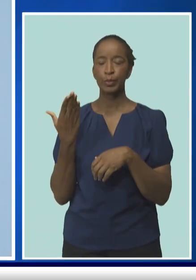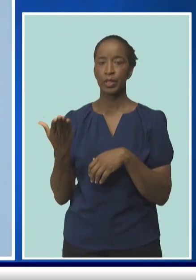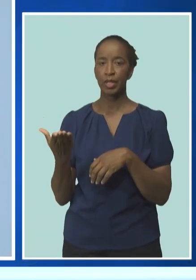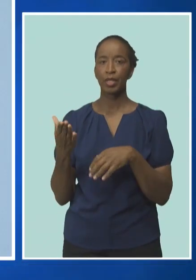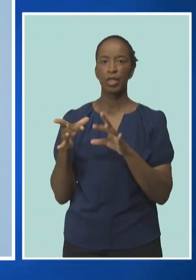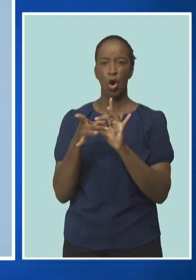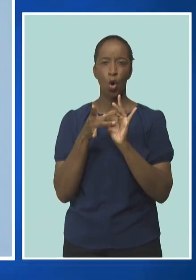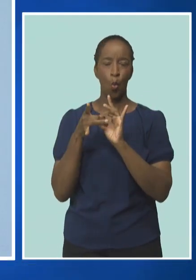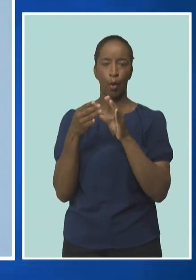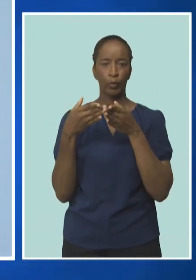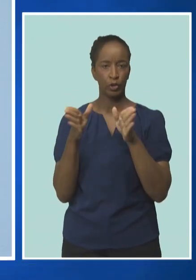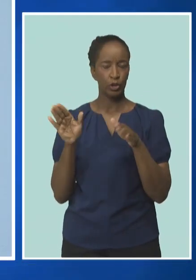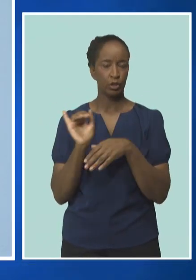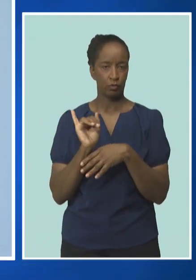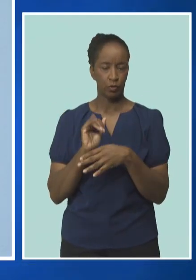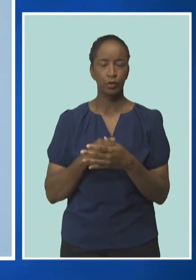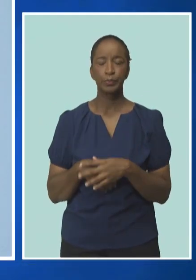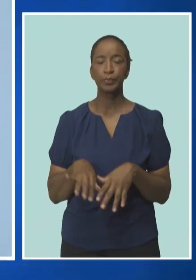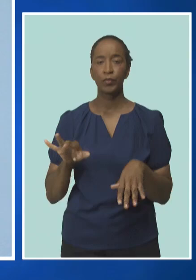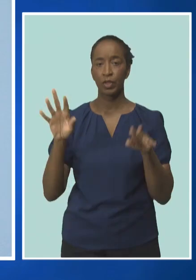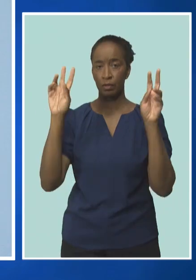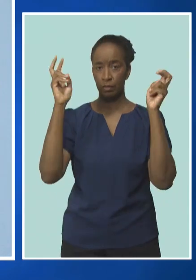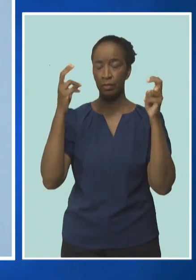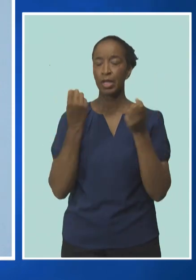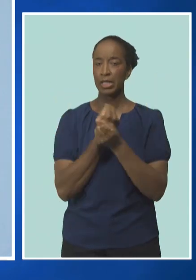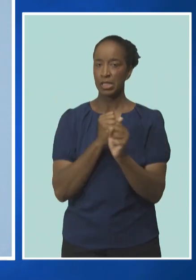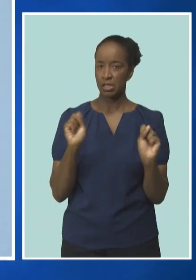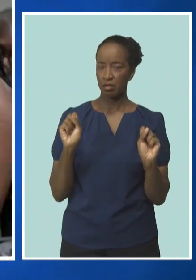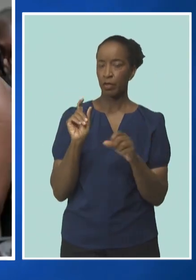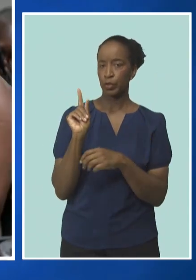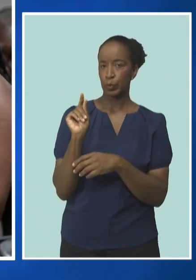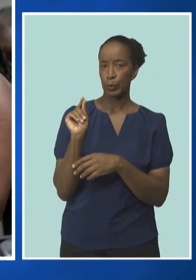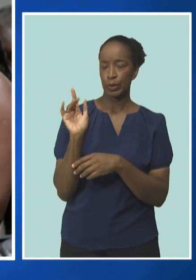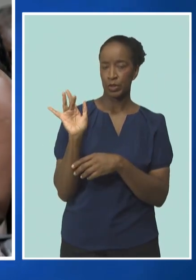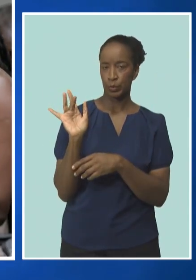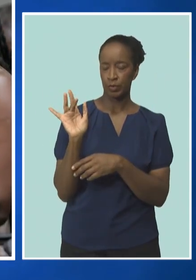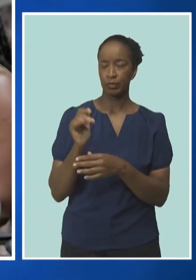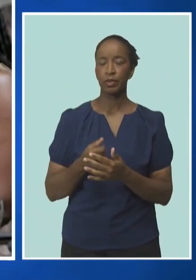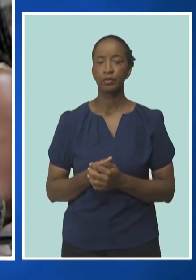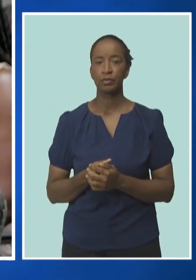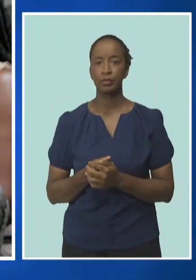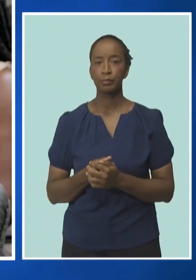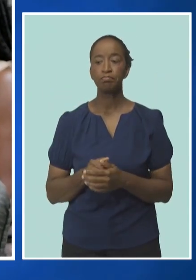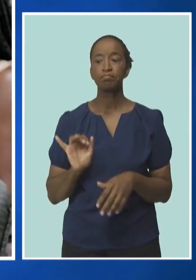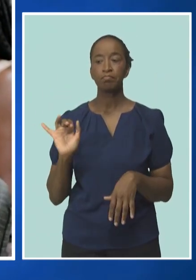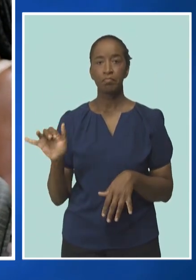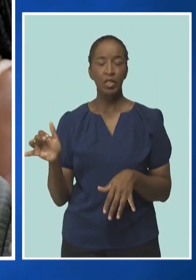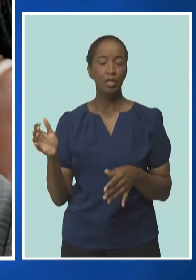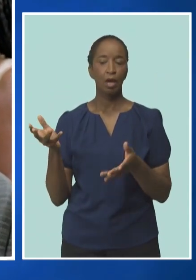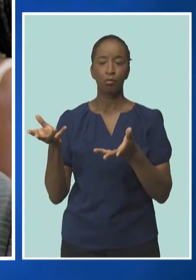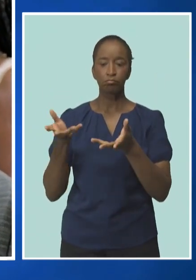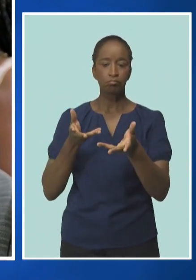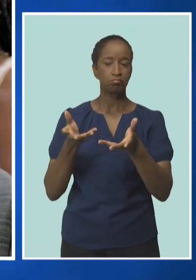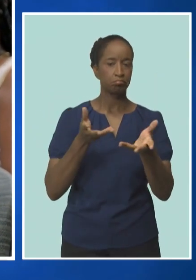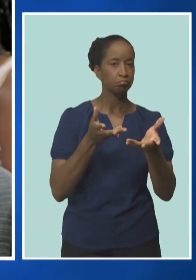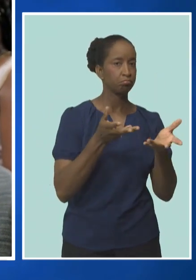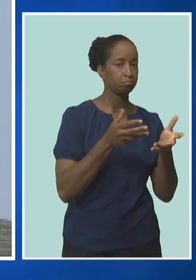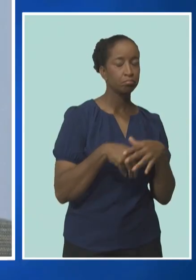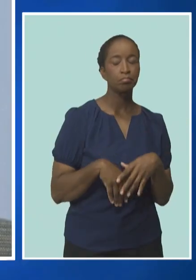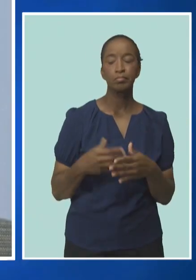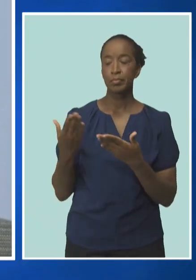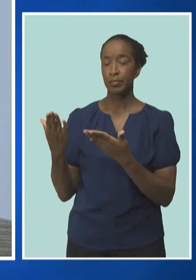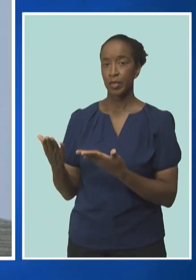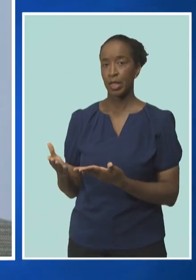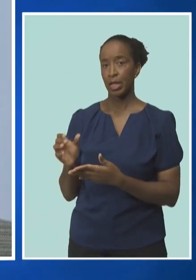Limited, and it was dubbed Safeguard 2025. It was an engaging and interactive session as Simon